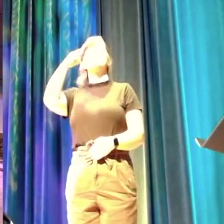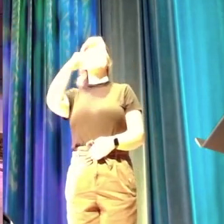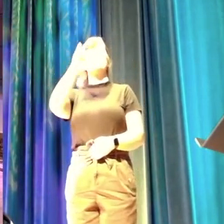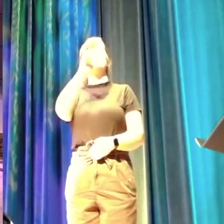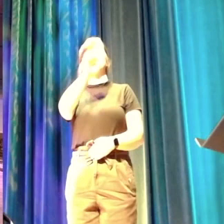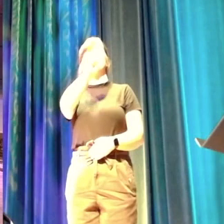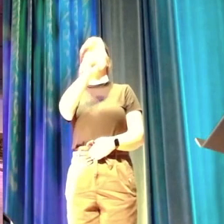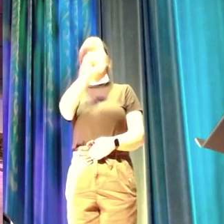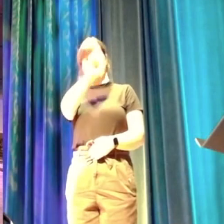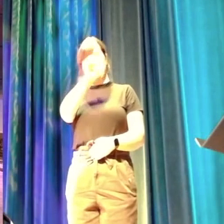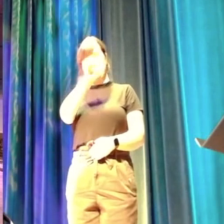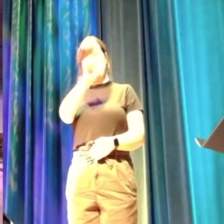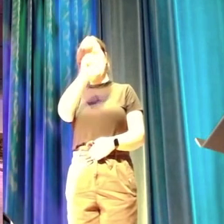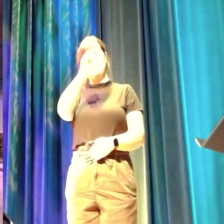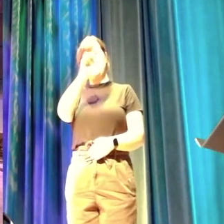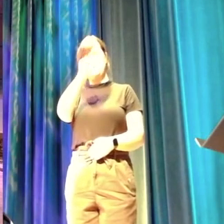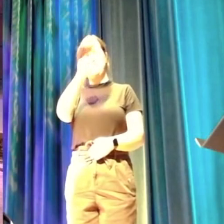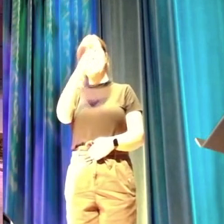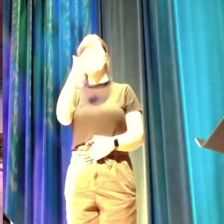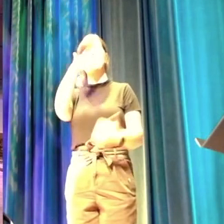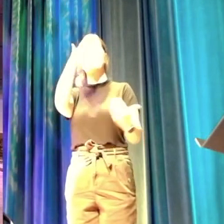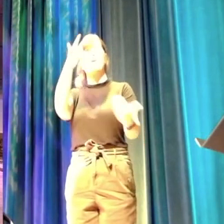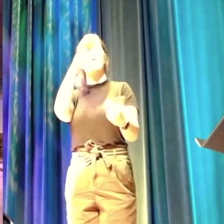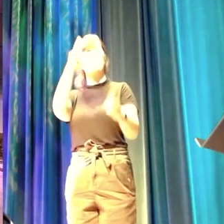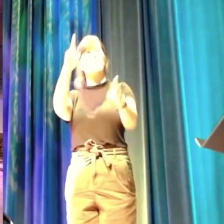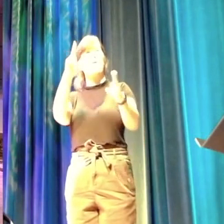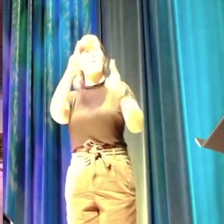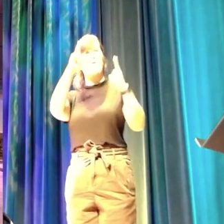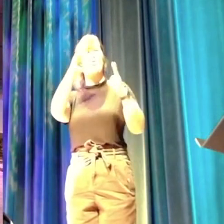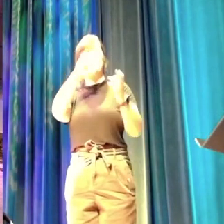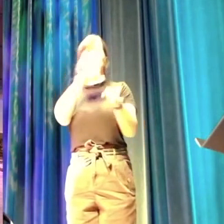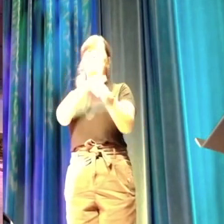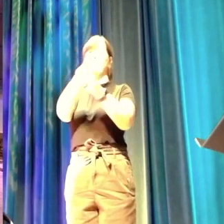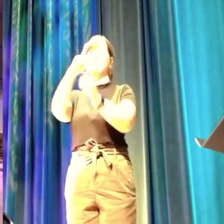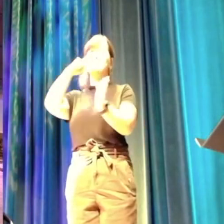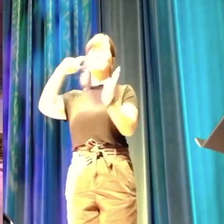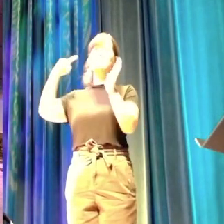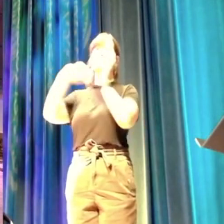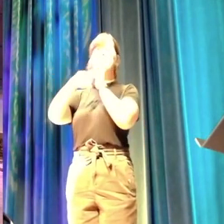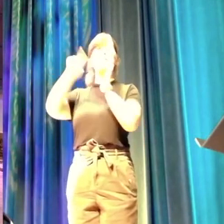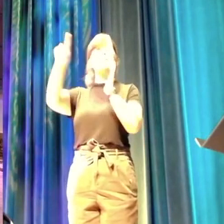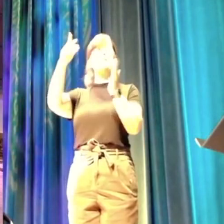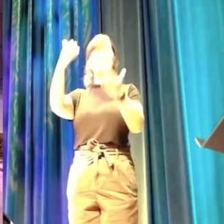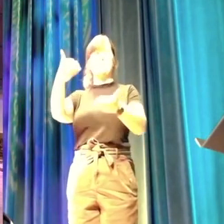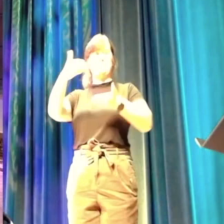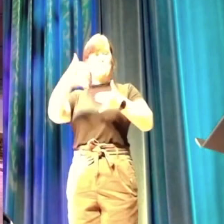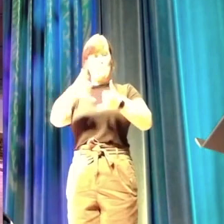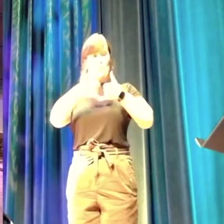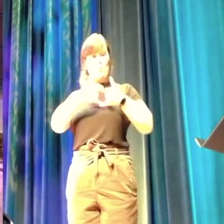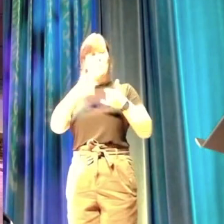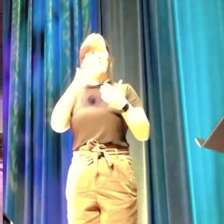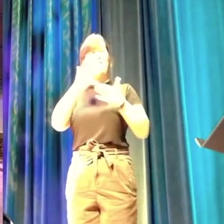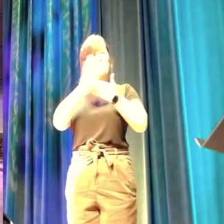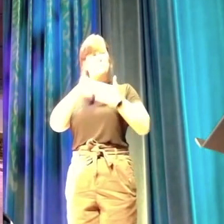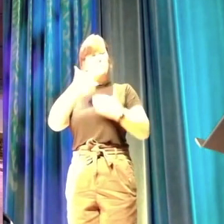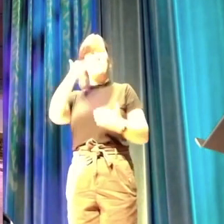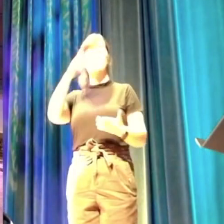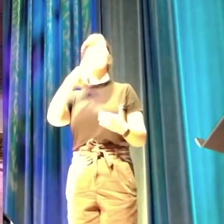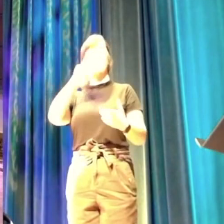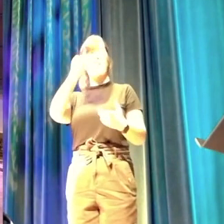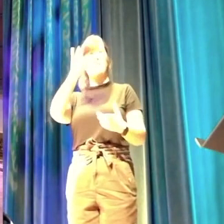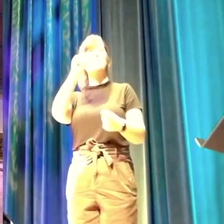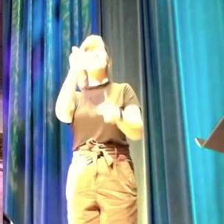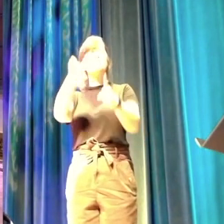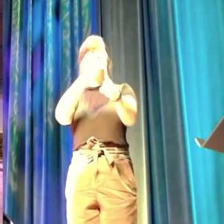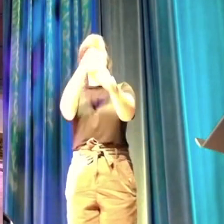Jesse Smith, thank you for this honor and professional recognition. This honor tells me I made a difference. I enjoy my work